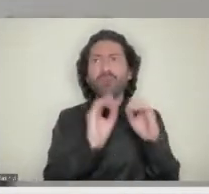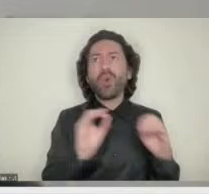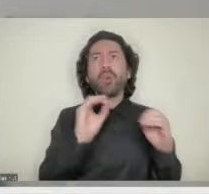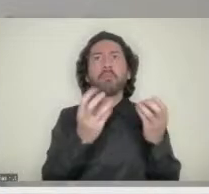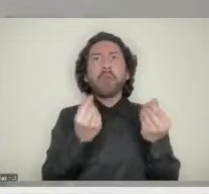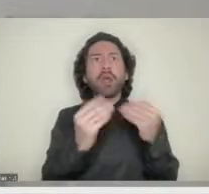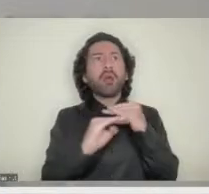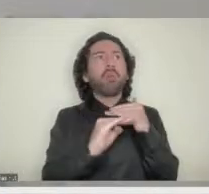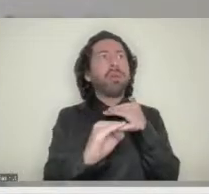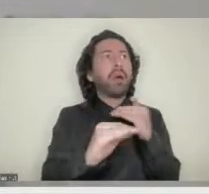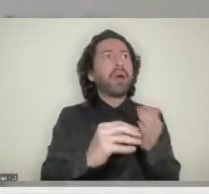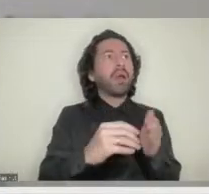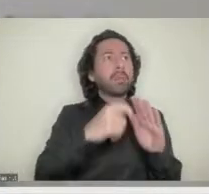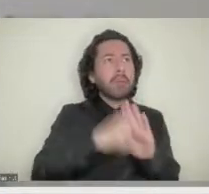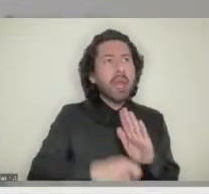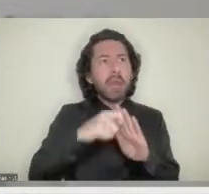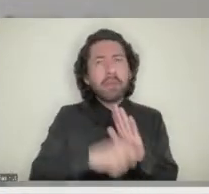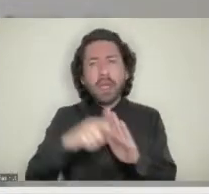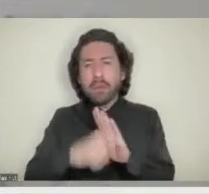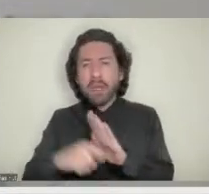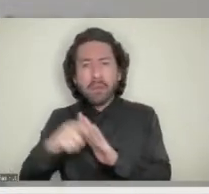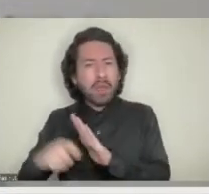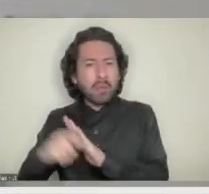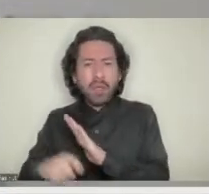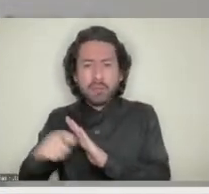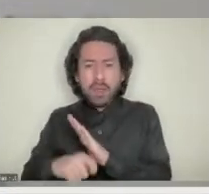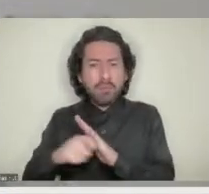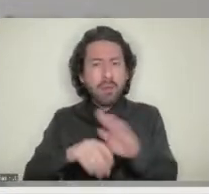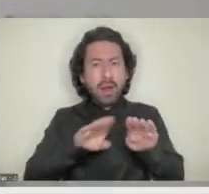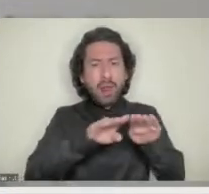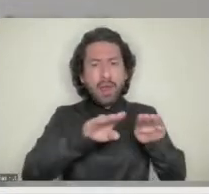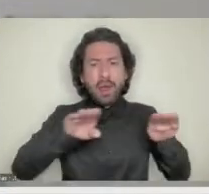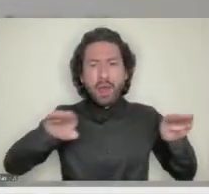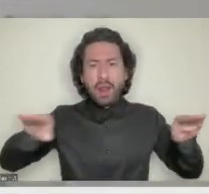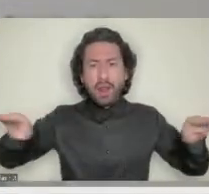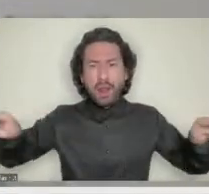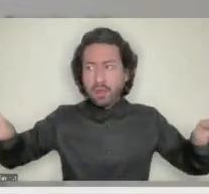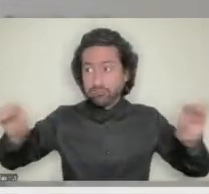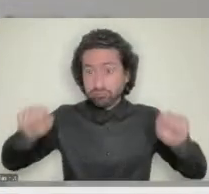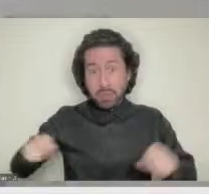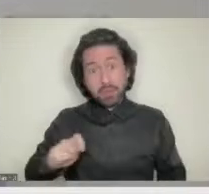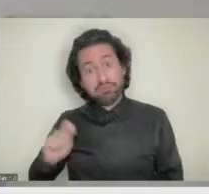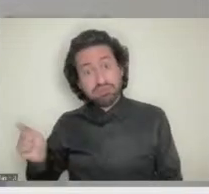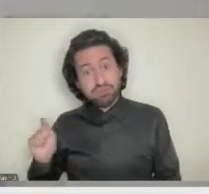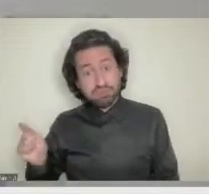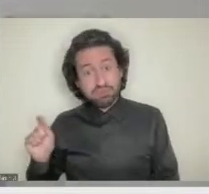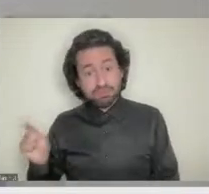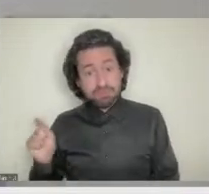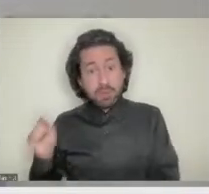without easy income with the same